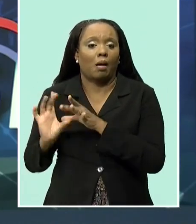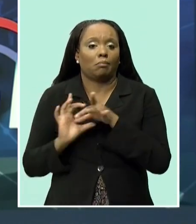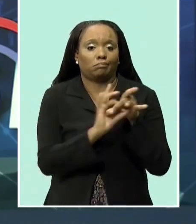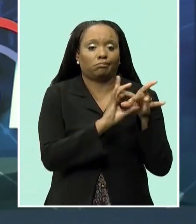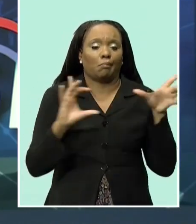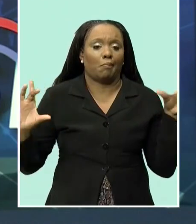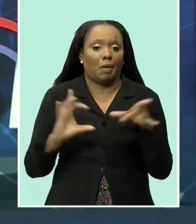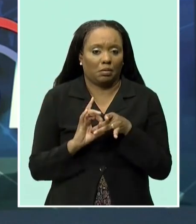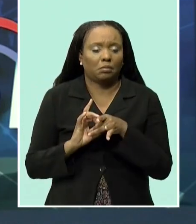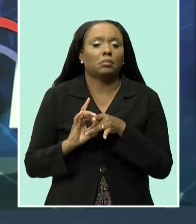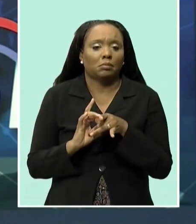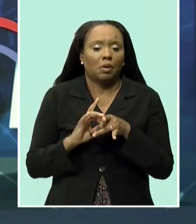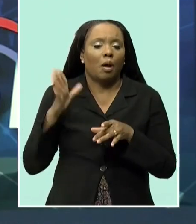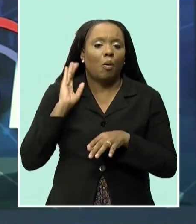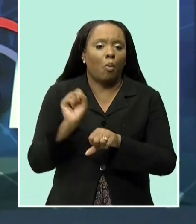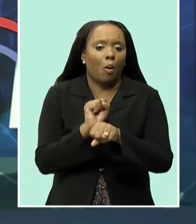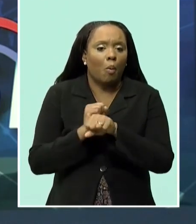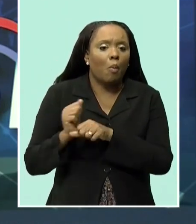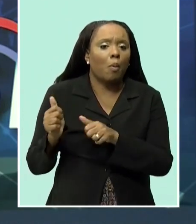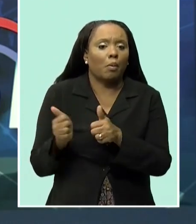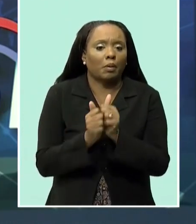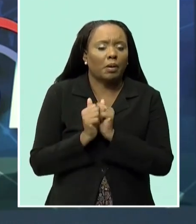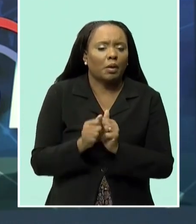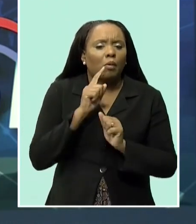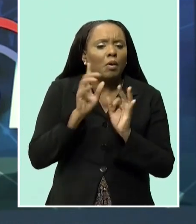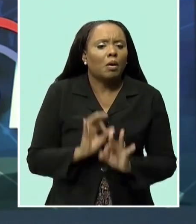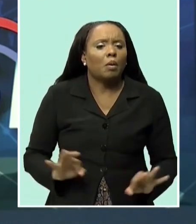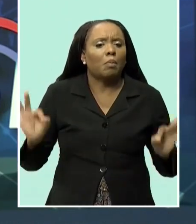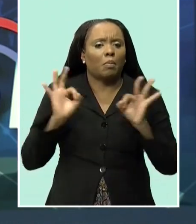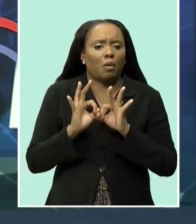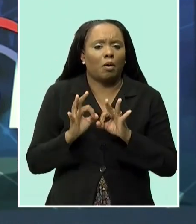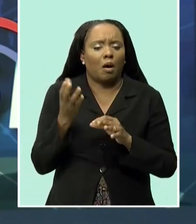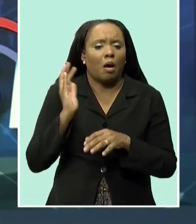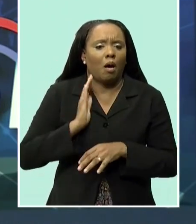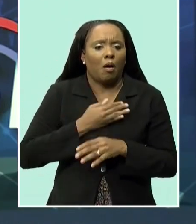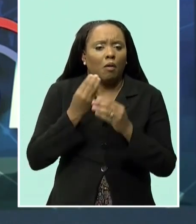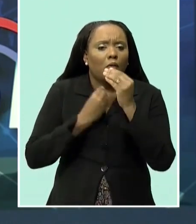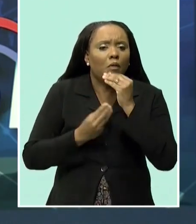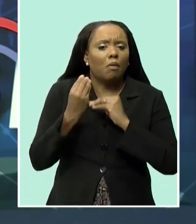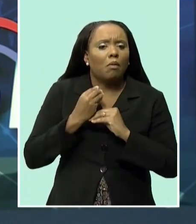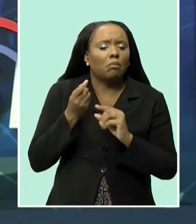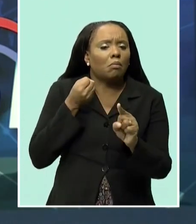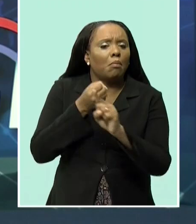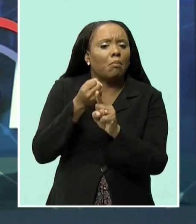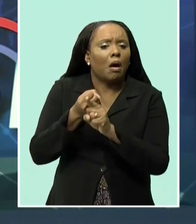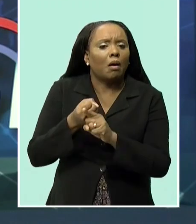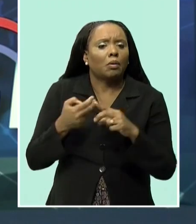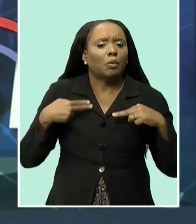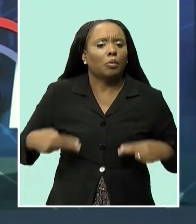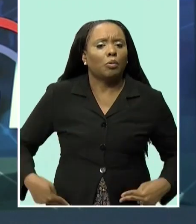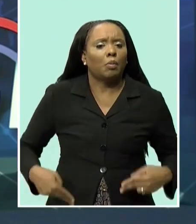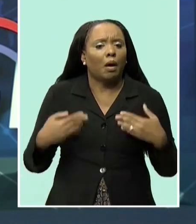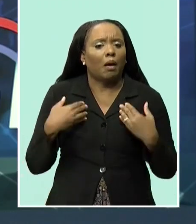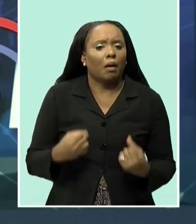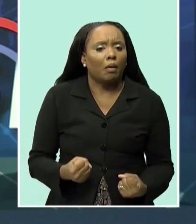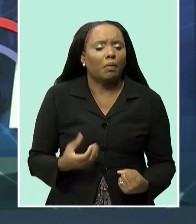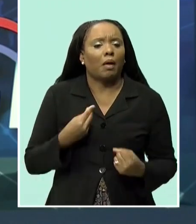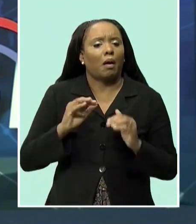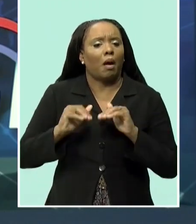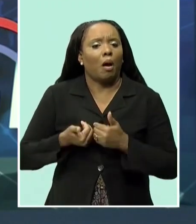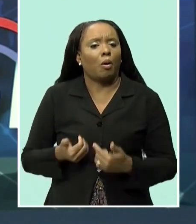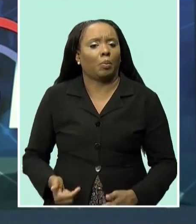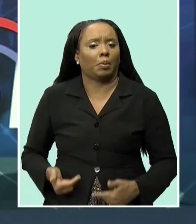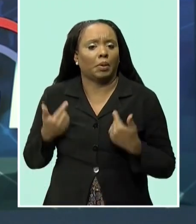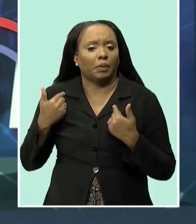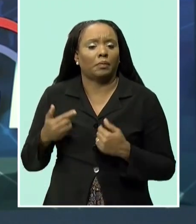major sector given its importance to food security, which impacts human health and survival. But she believes the sector will need to undergo